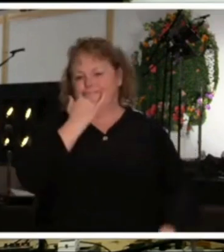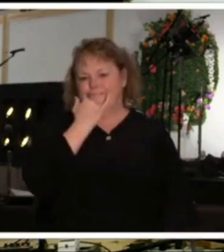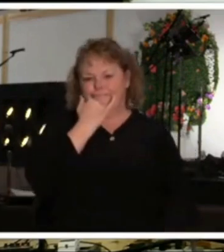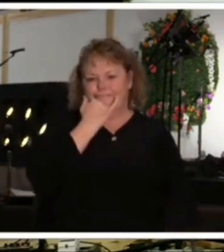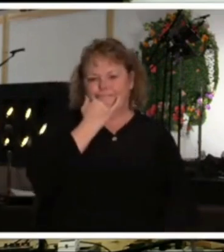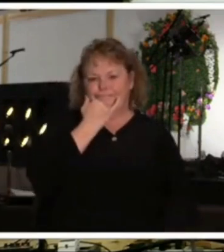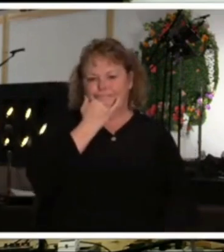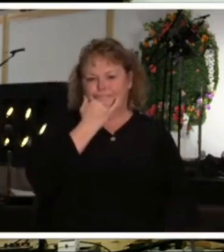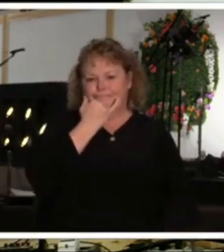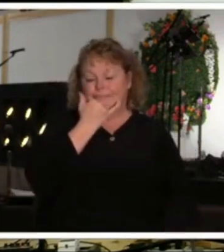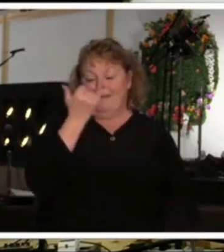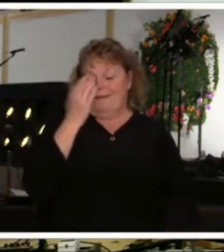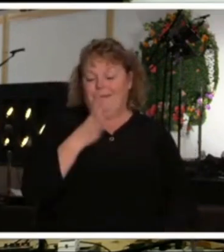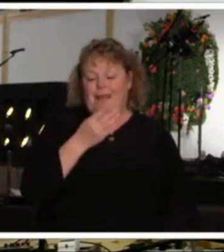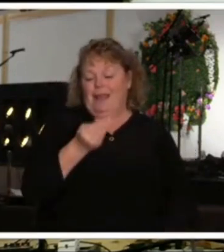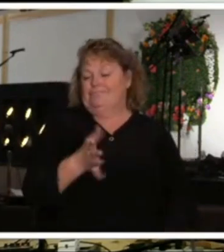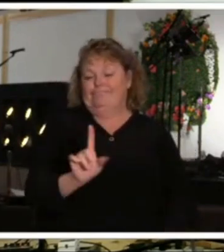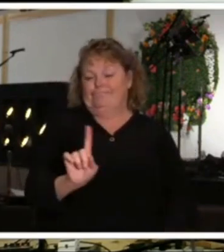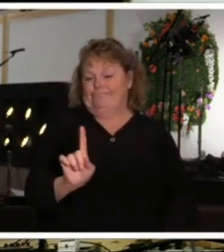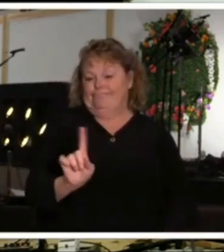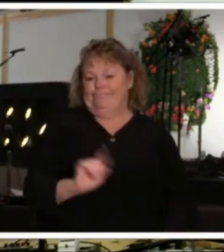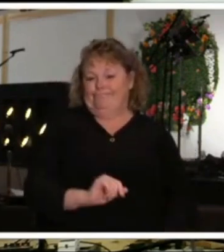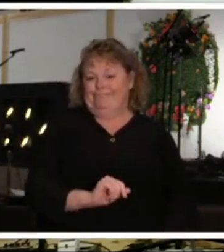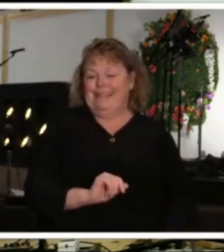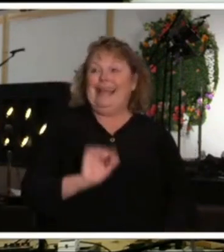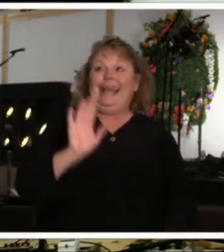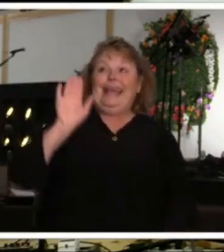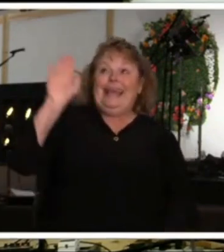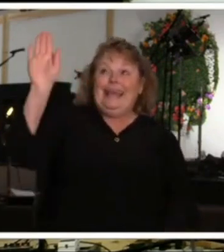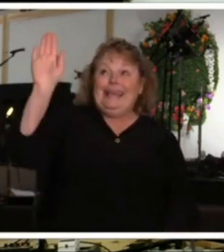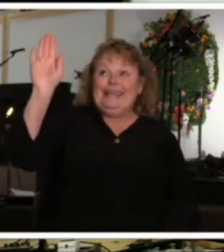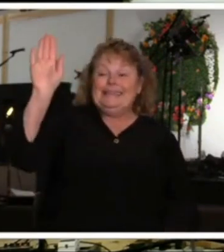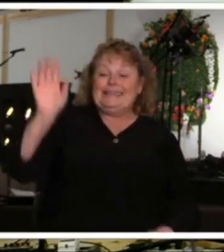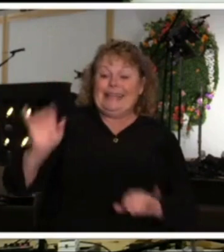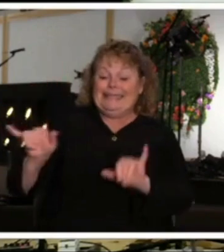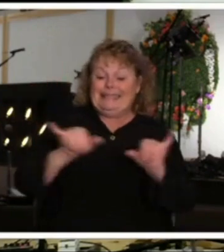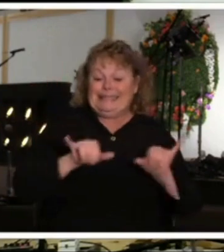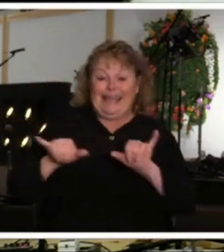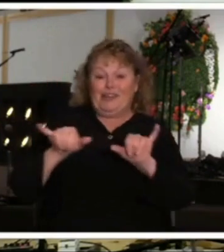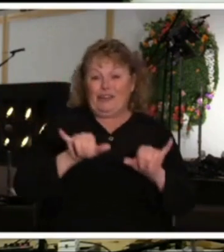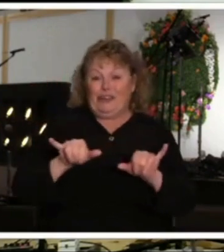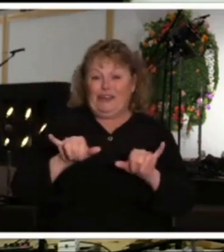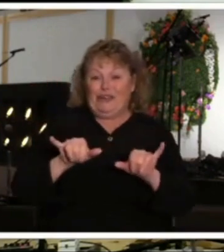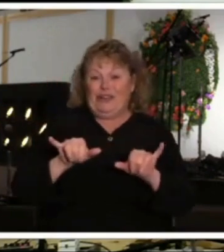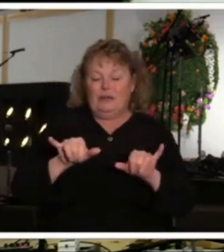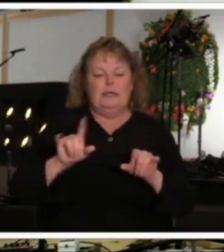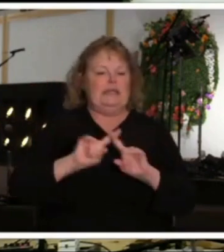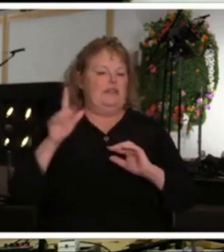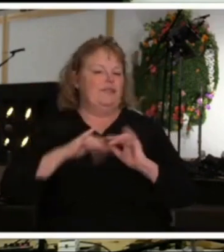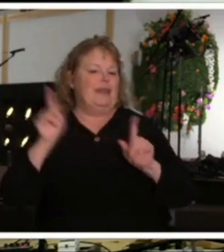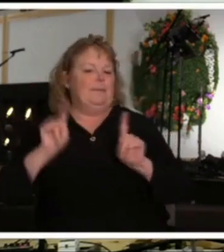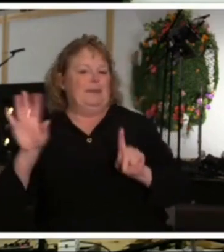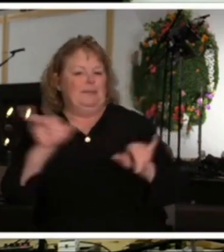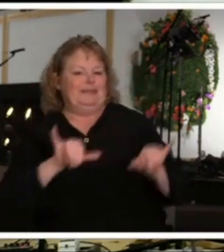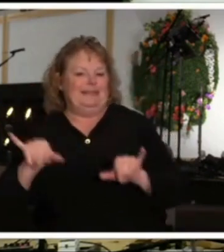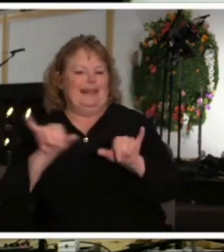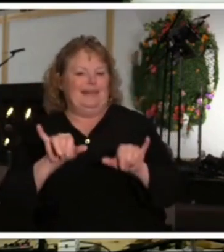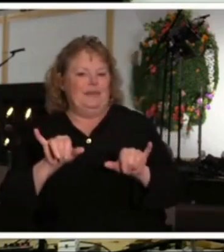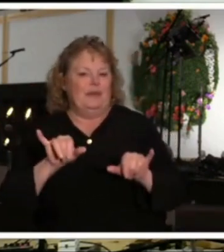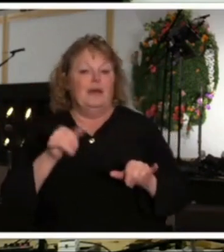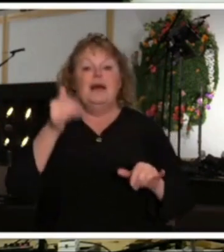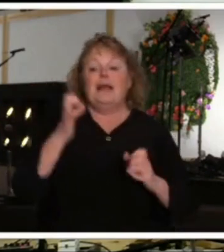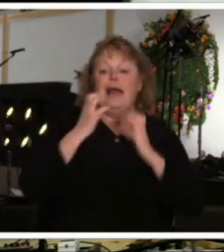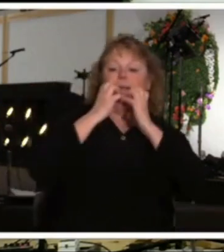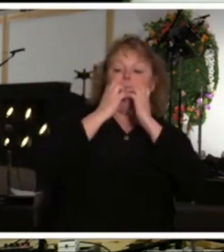But God tells him the standard that God has is not based on anything outward. It is based on the heart of the